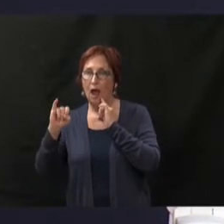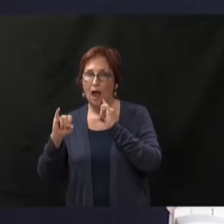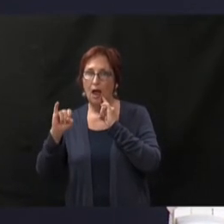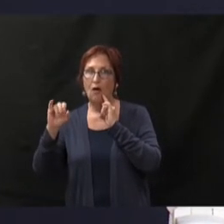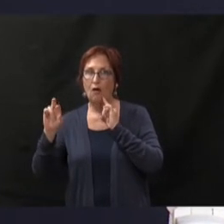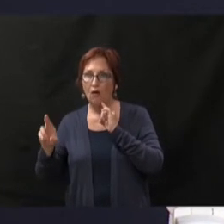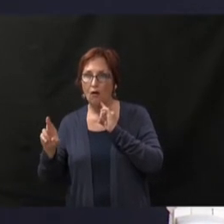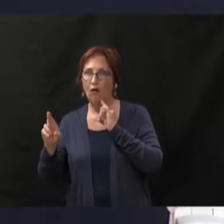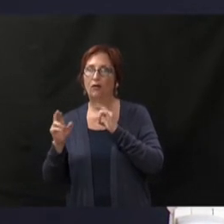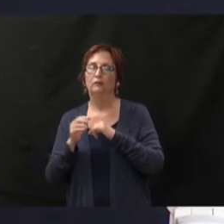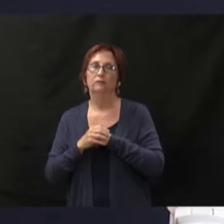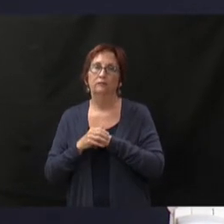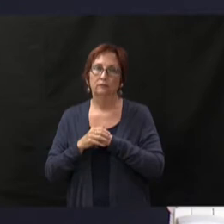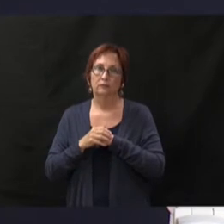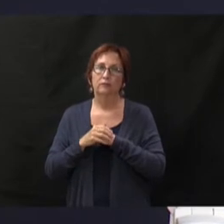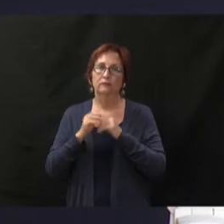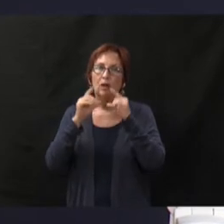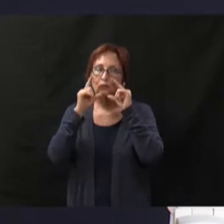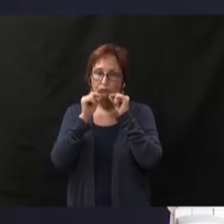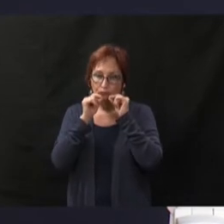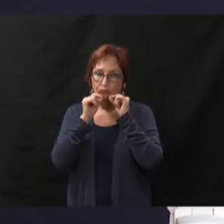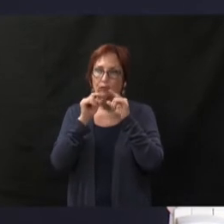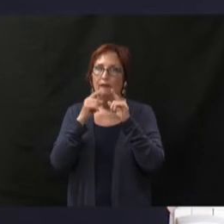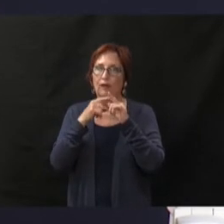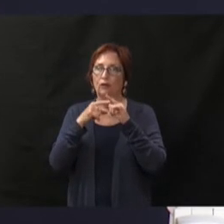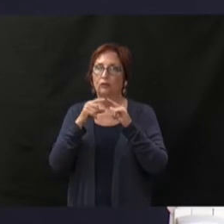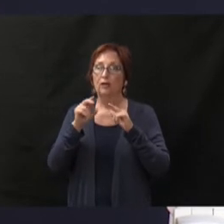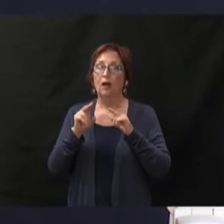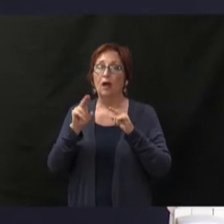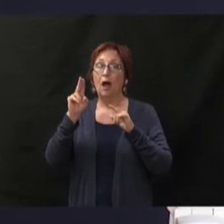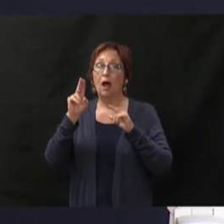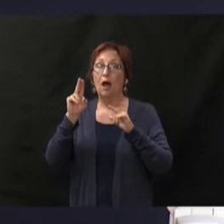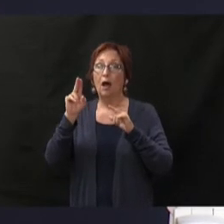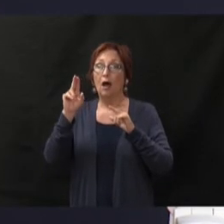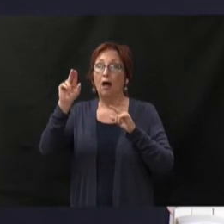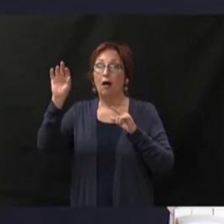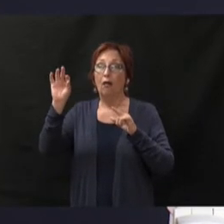I-A-A-A-I-A. Your mouth is closing. Then it does